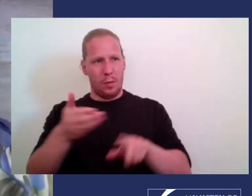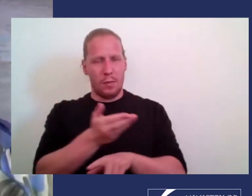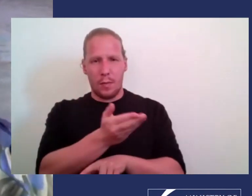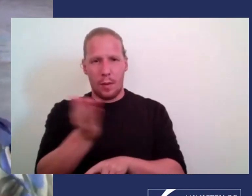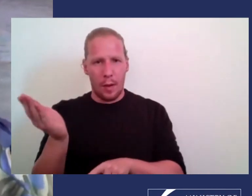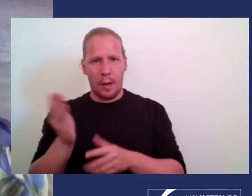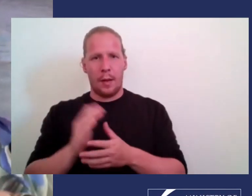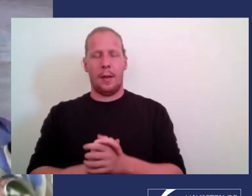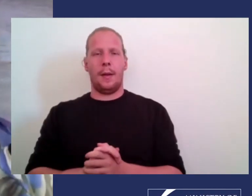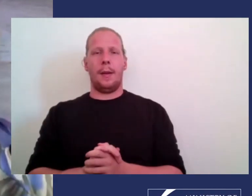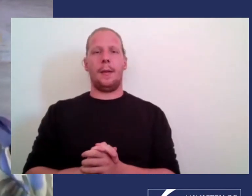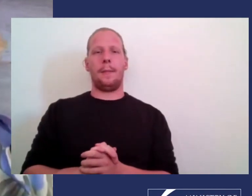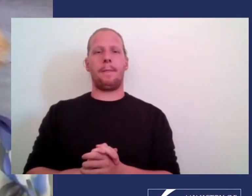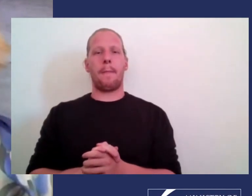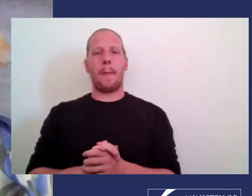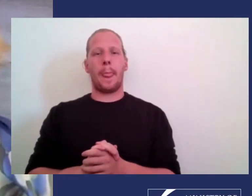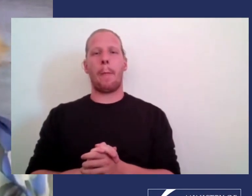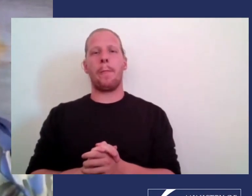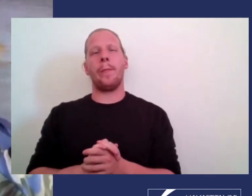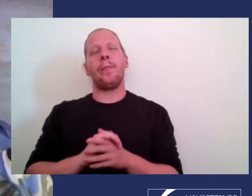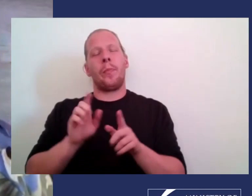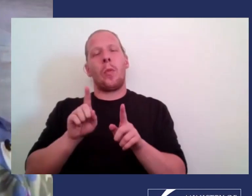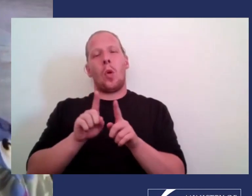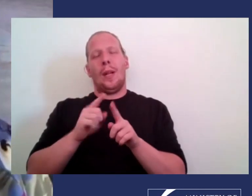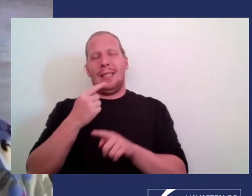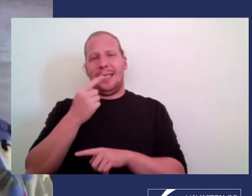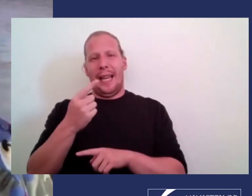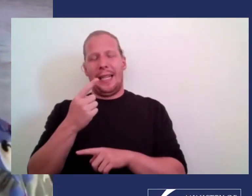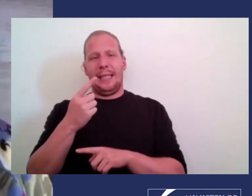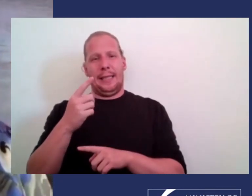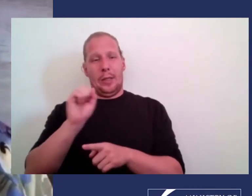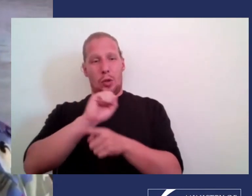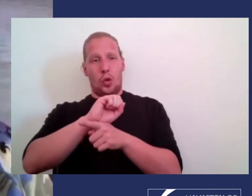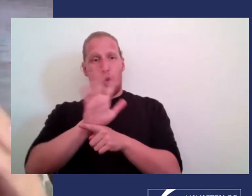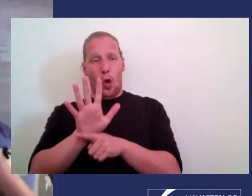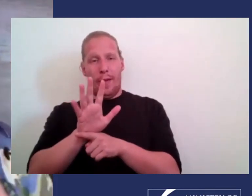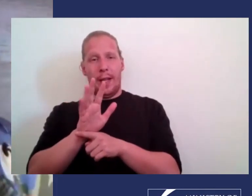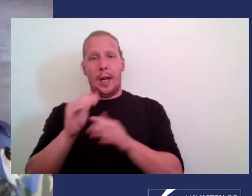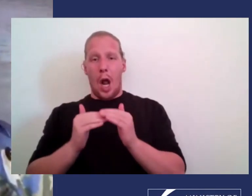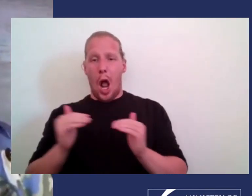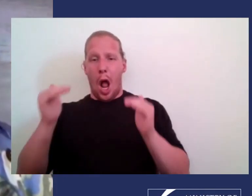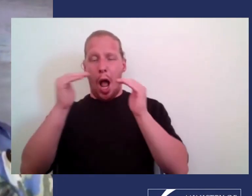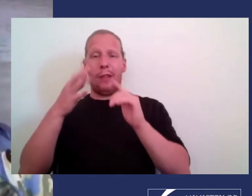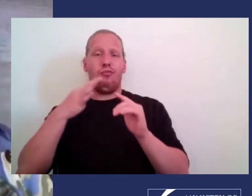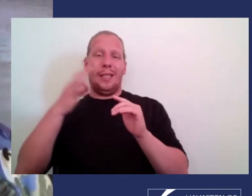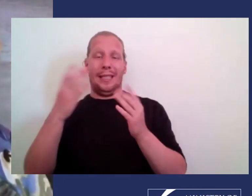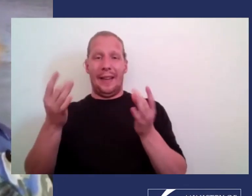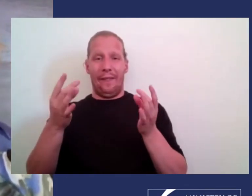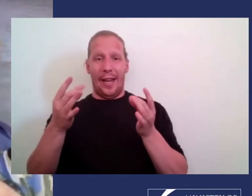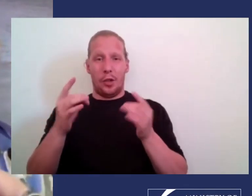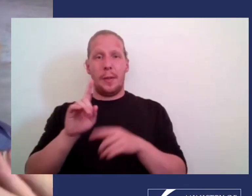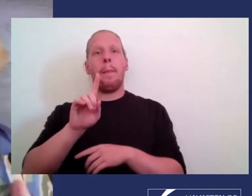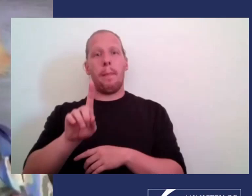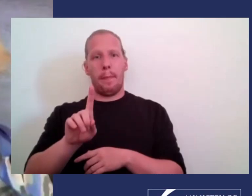think it highlights that this is not only an infectious disease, this is a disease of all aspects of